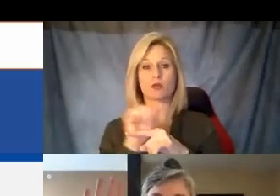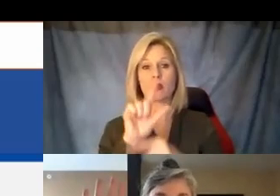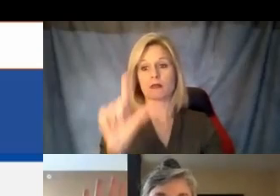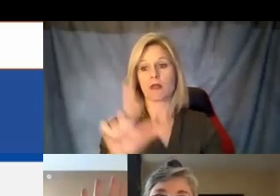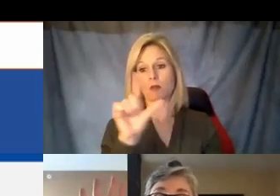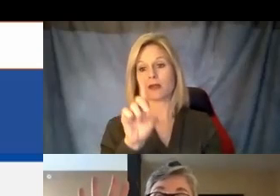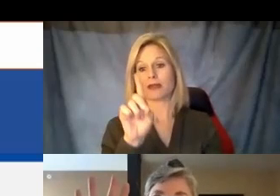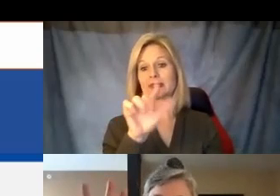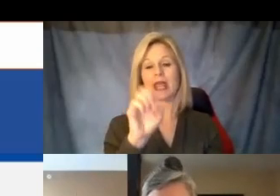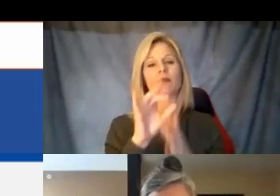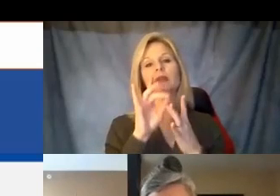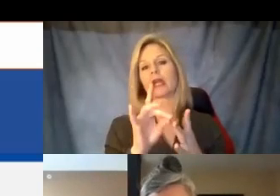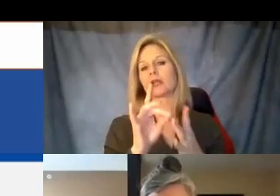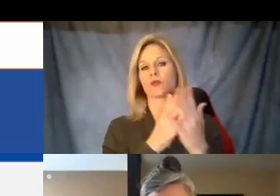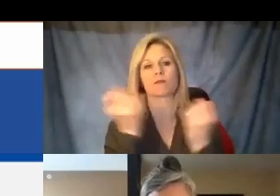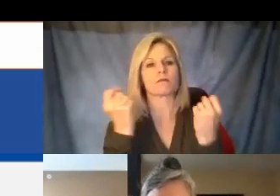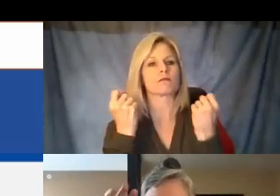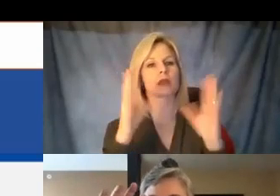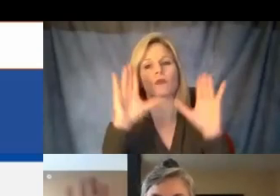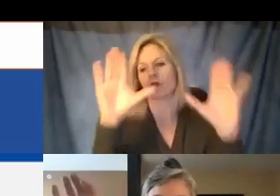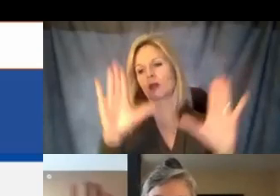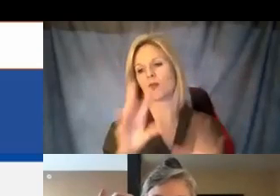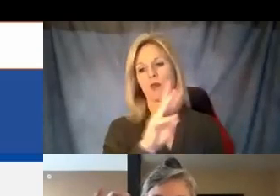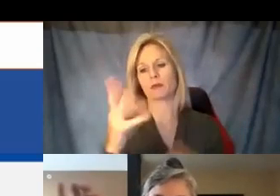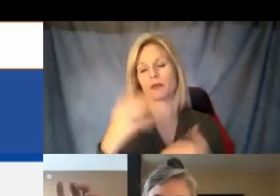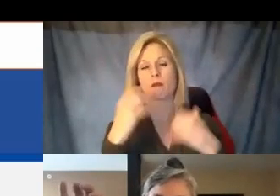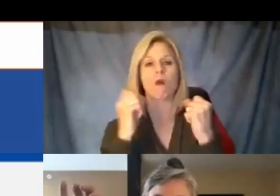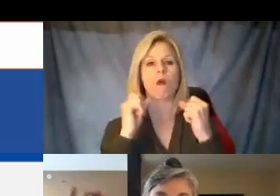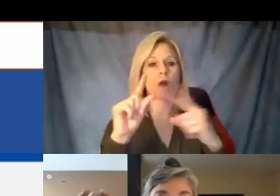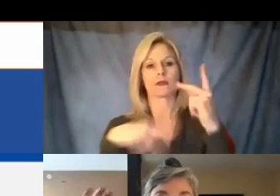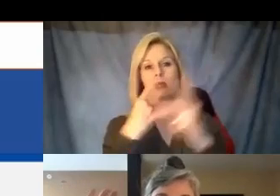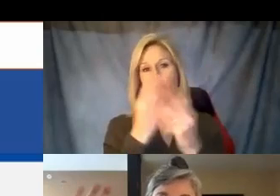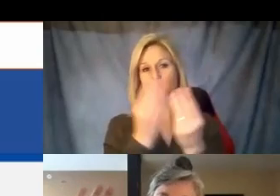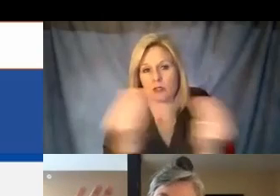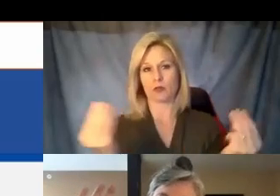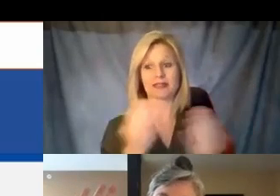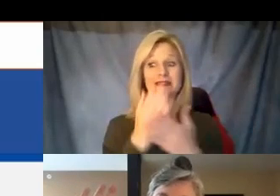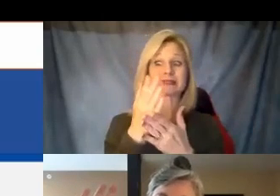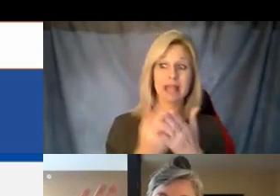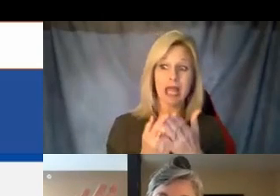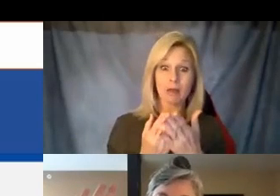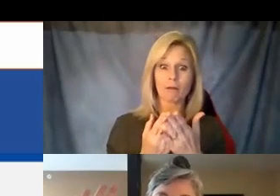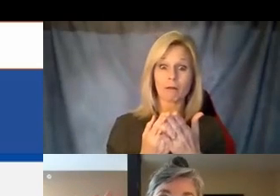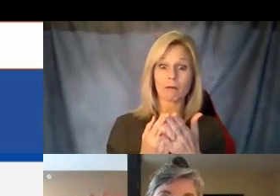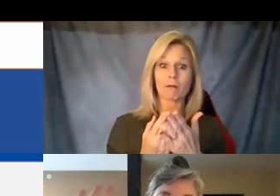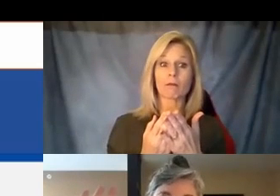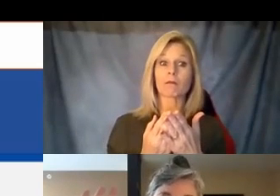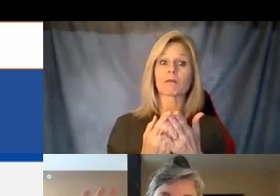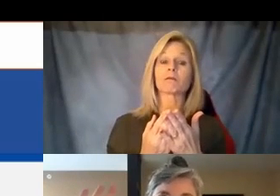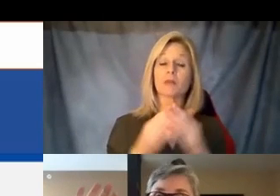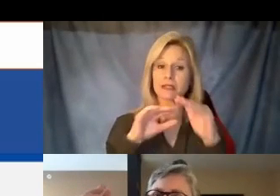through all kinds of brilliant websites that are out there that have all kinds of materials. Some of them are accessible to people with